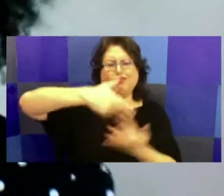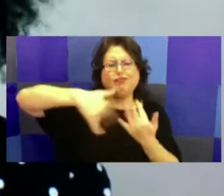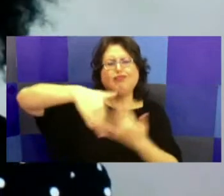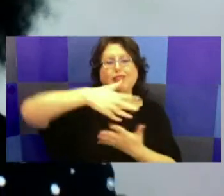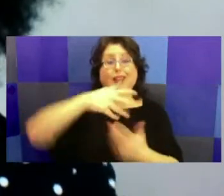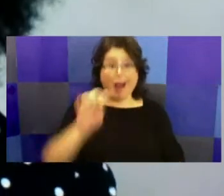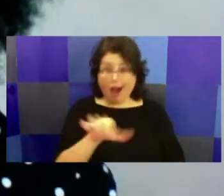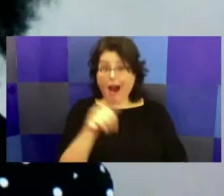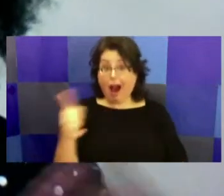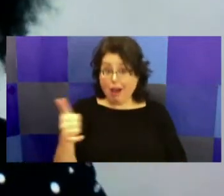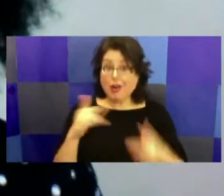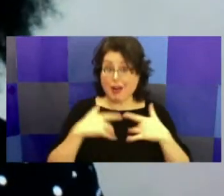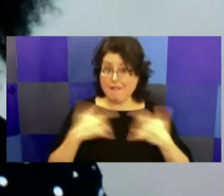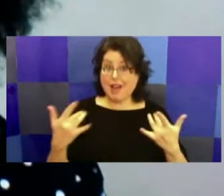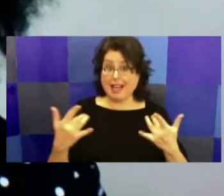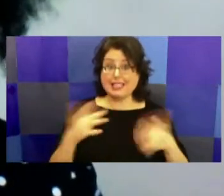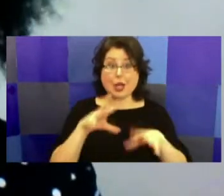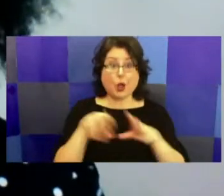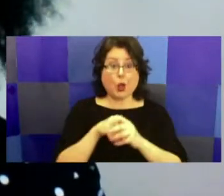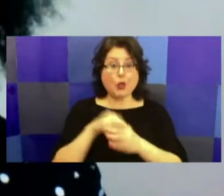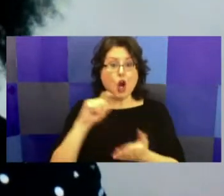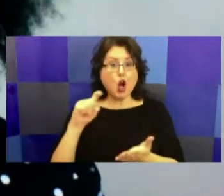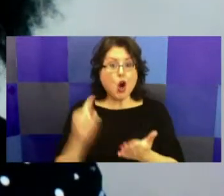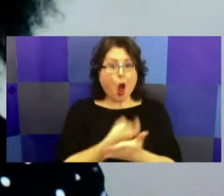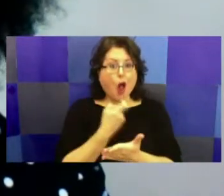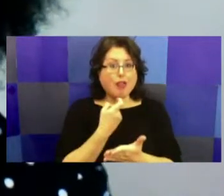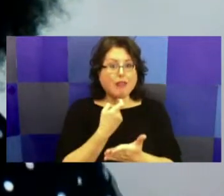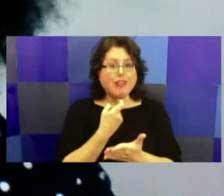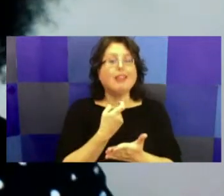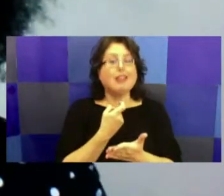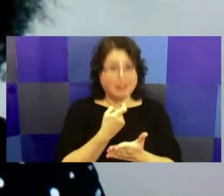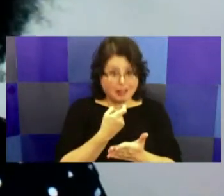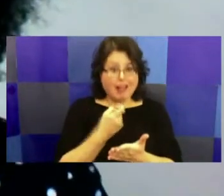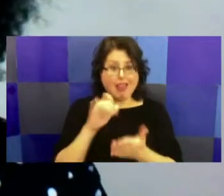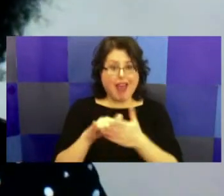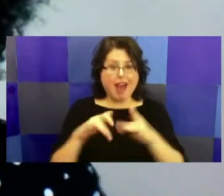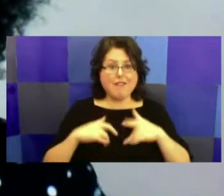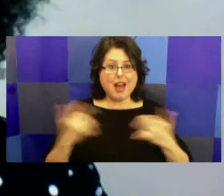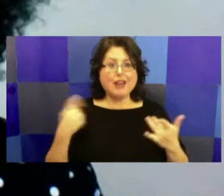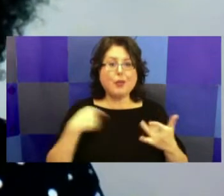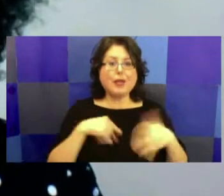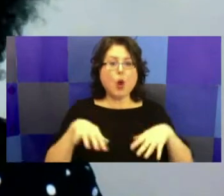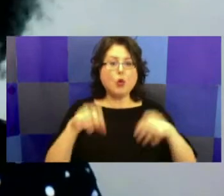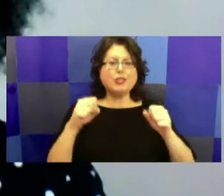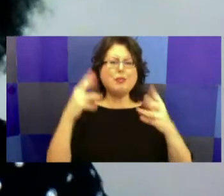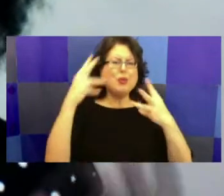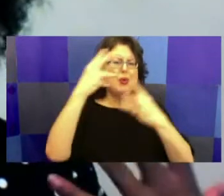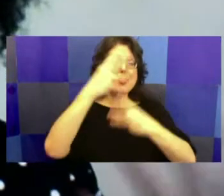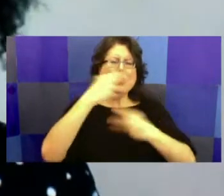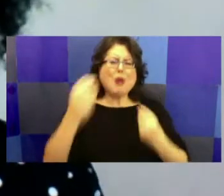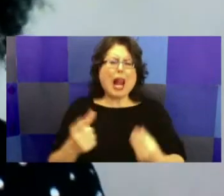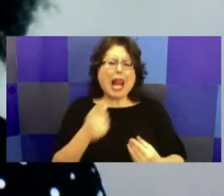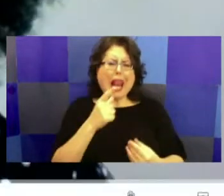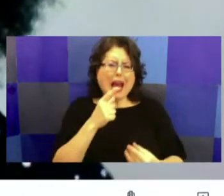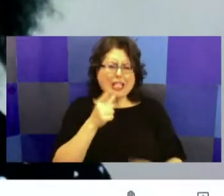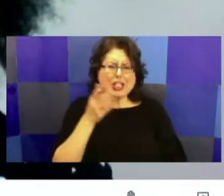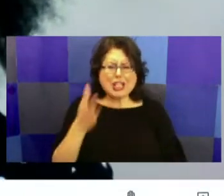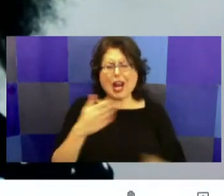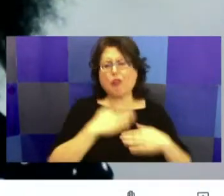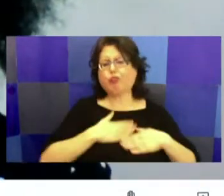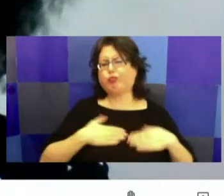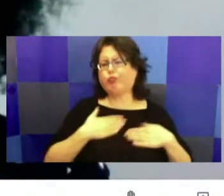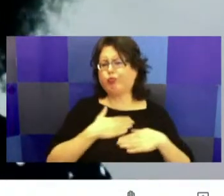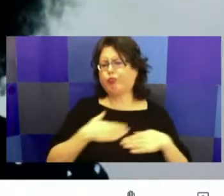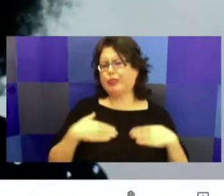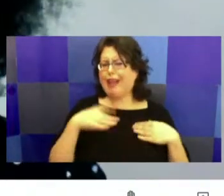in the past include a golfing event where we hosted a beautiful lunch, a really fun, casual lunch